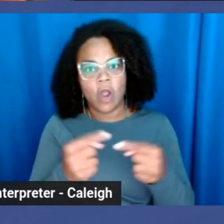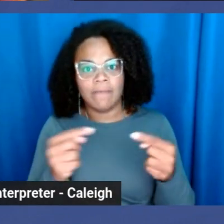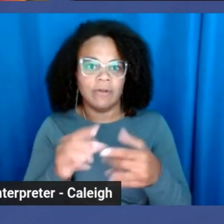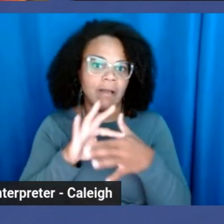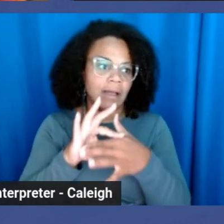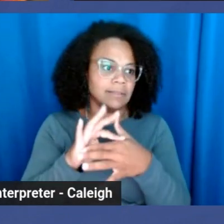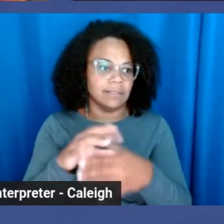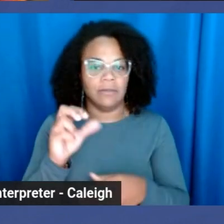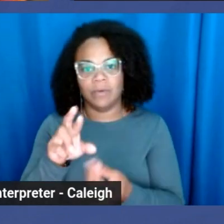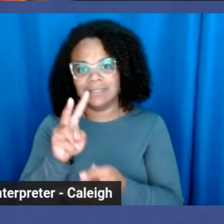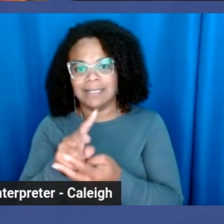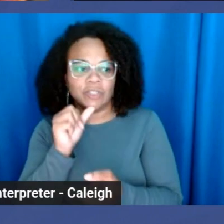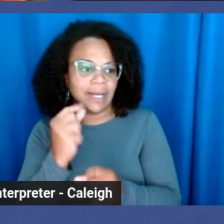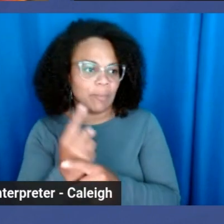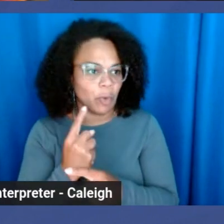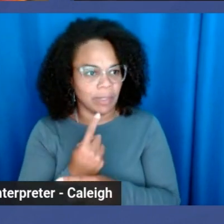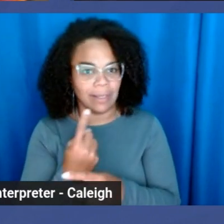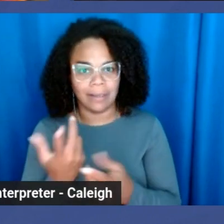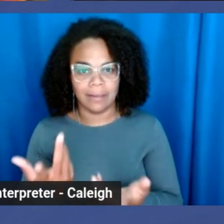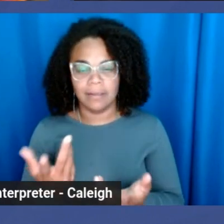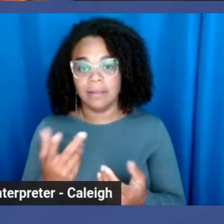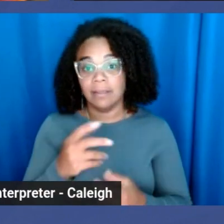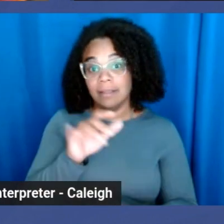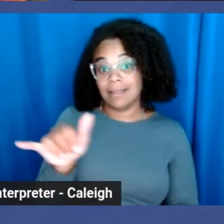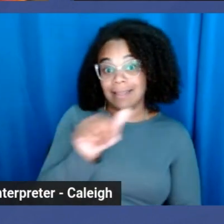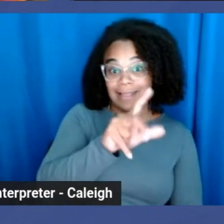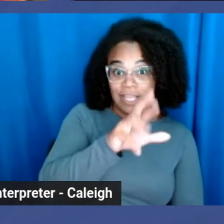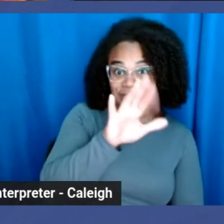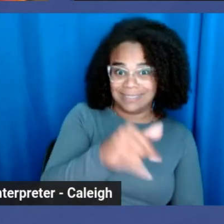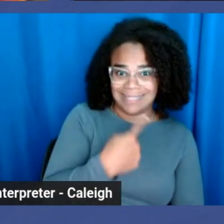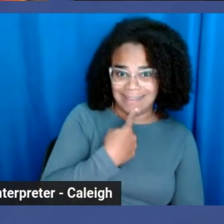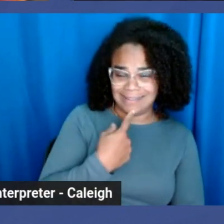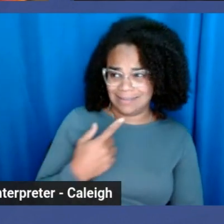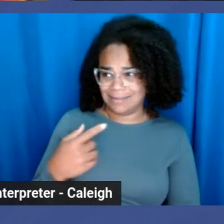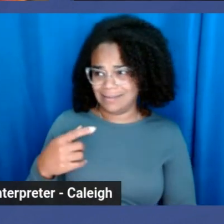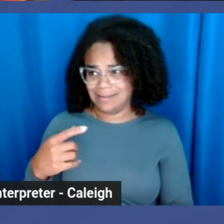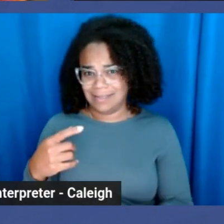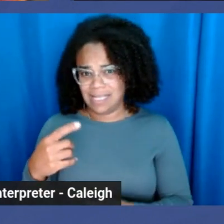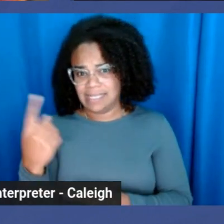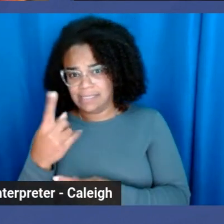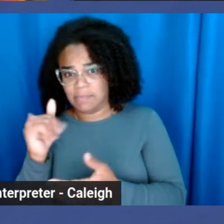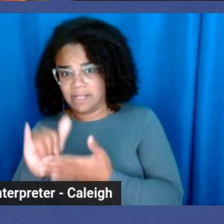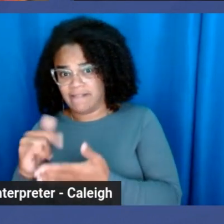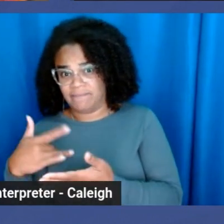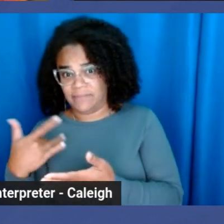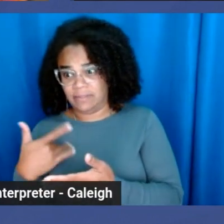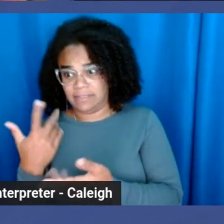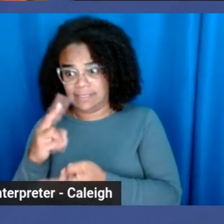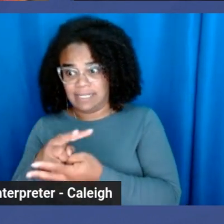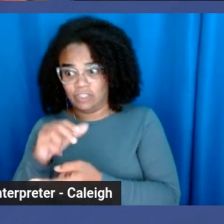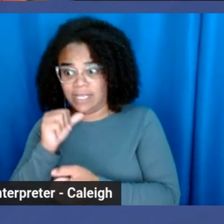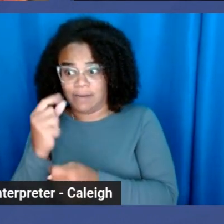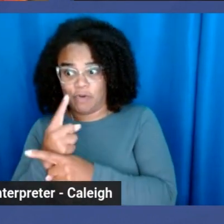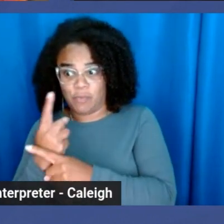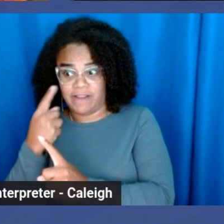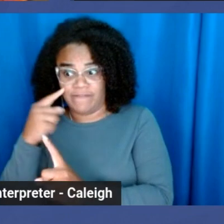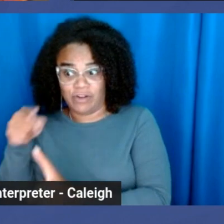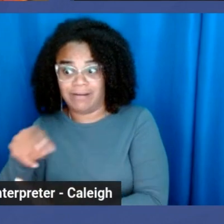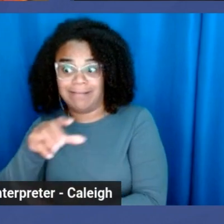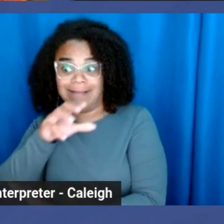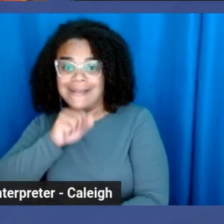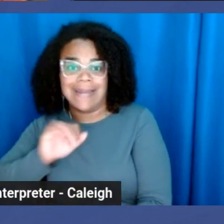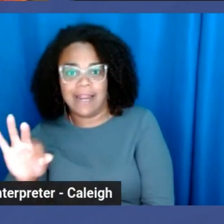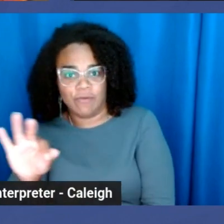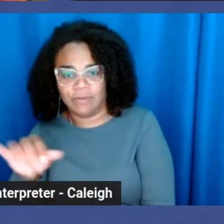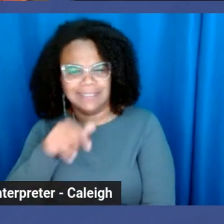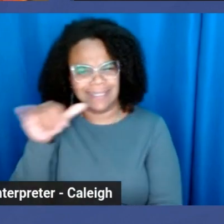inappropriate. And as I think Larry said before, Ricky, what is sexually inappropriate for a 9-year-old is different than that for a 15-year-old. But